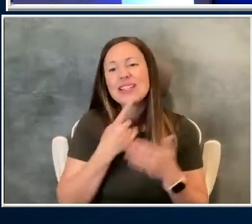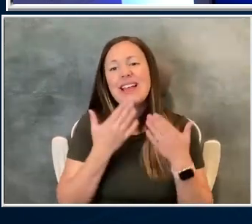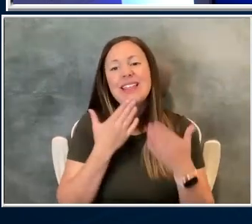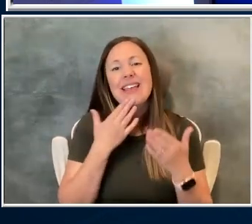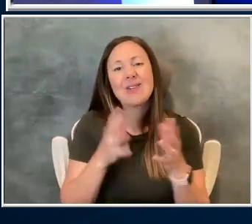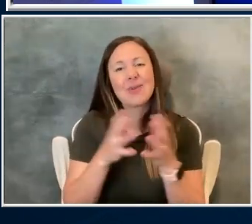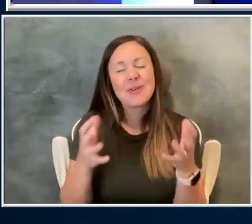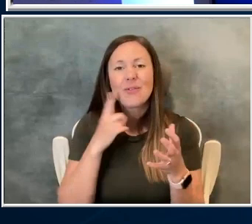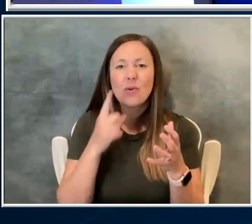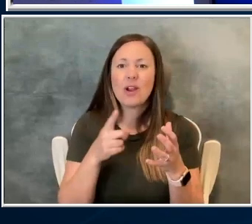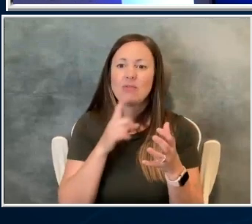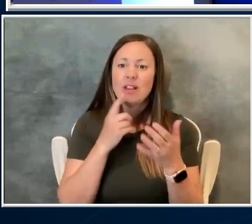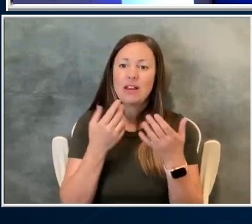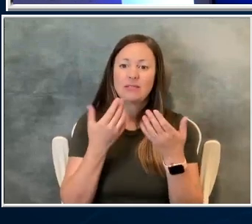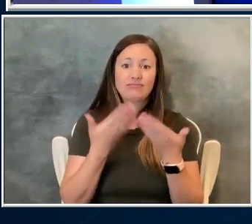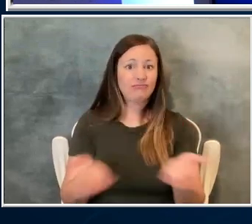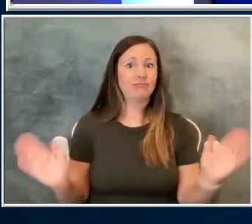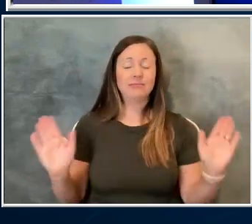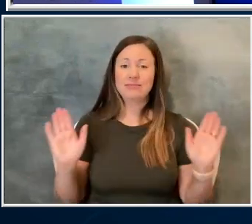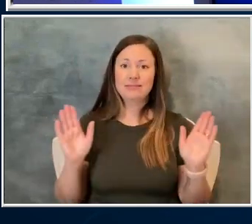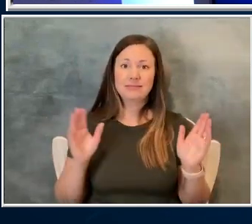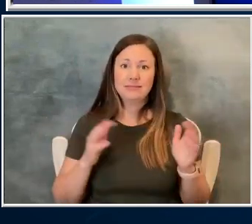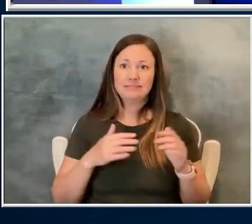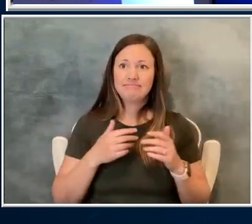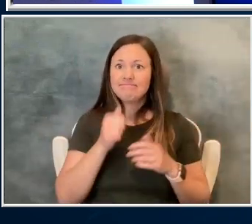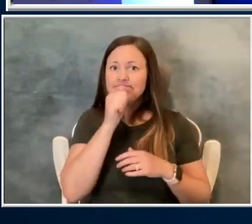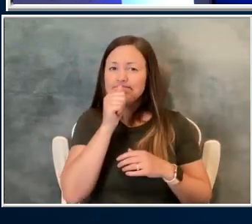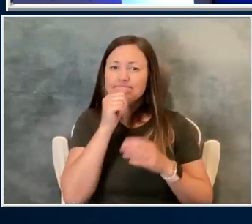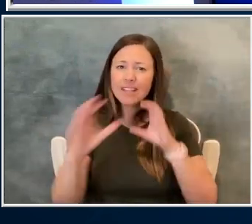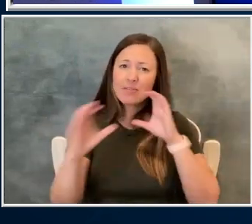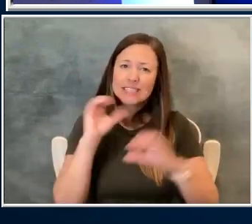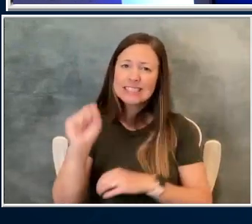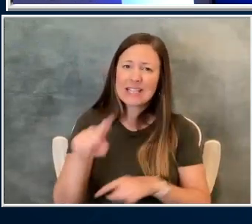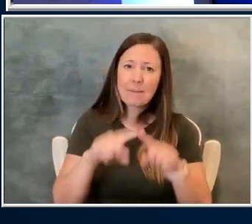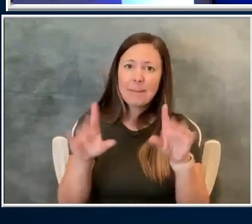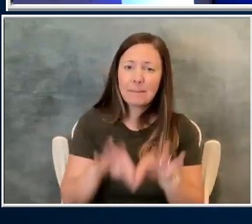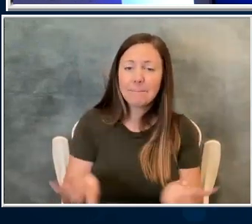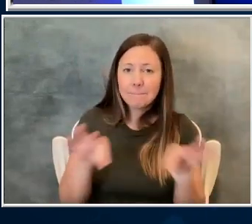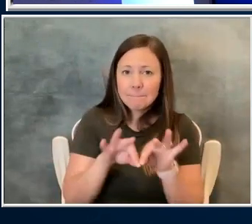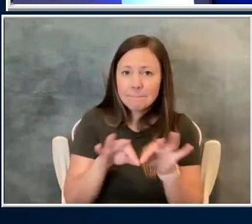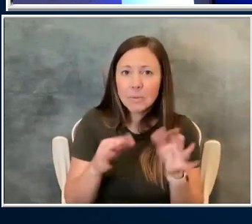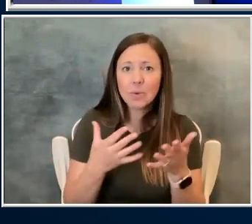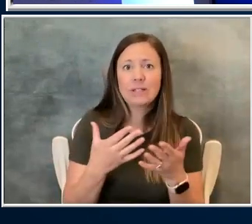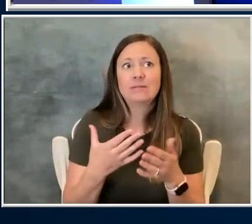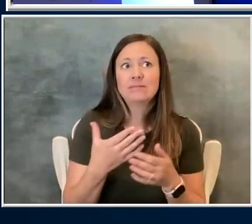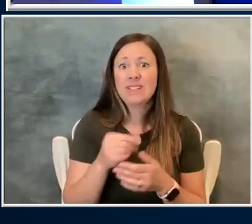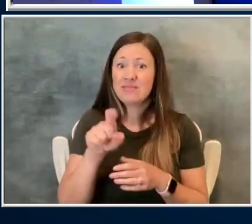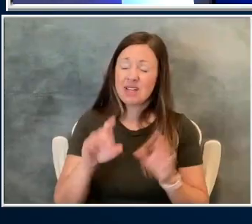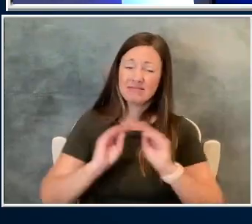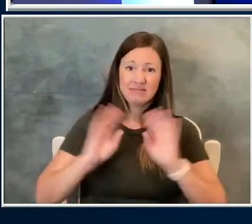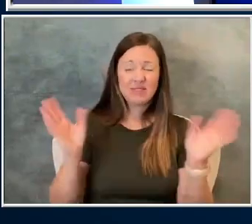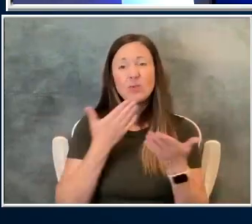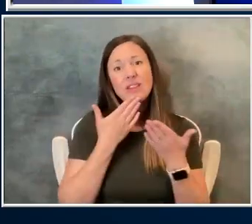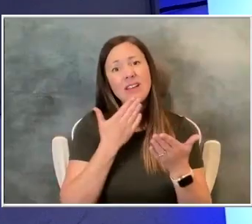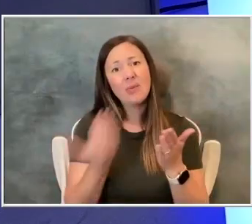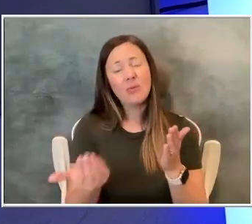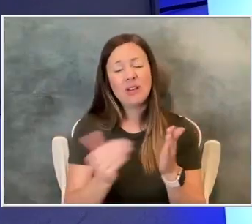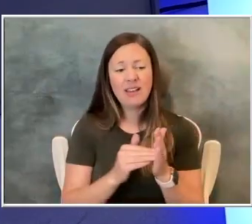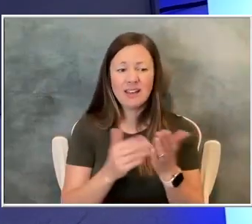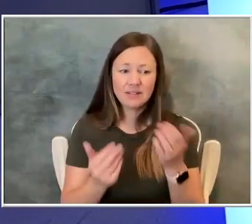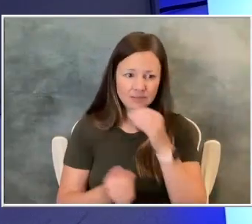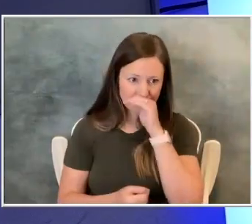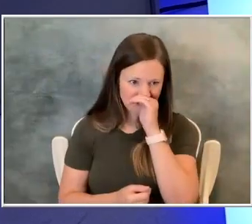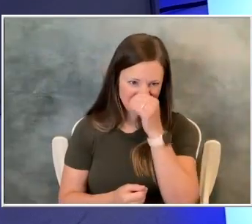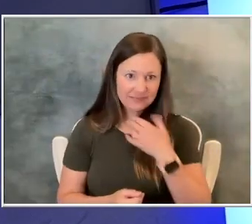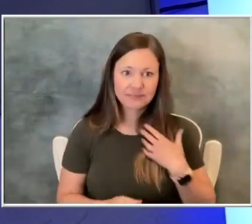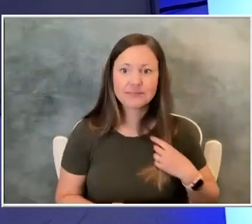intimate conversation. It's important, and you have to be open and candid. So thank you again for being here with that. Dr. Nangia, let's talk